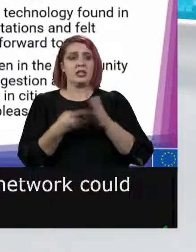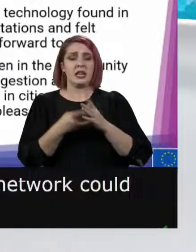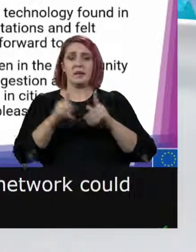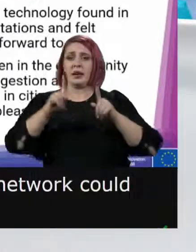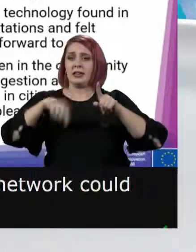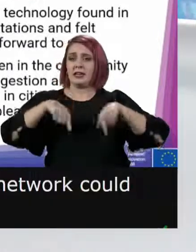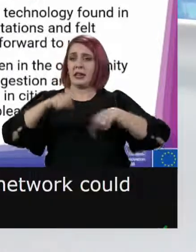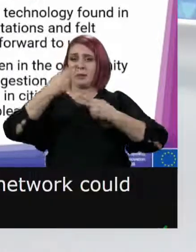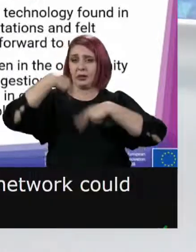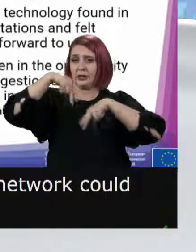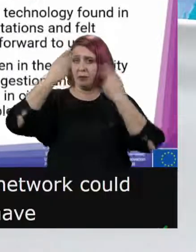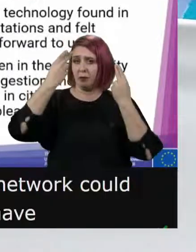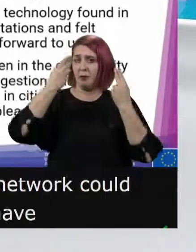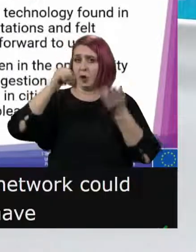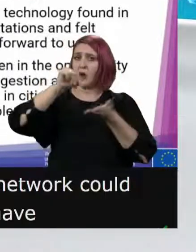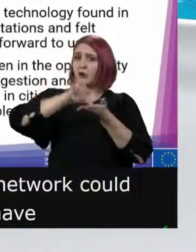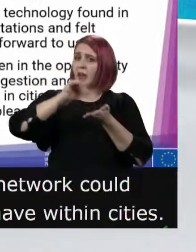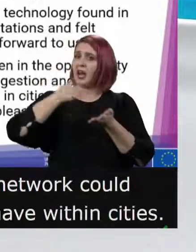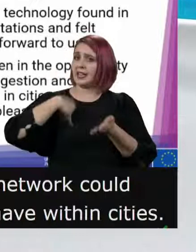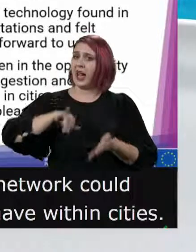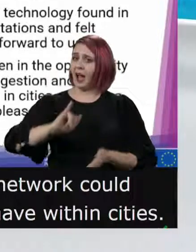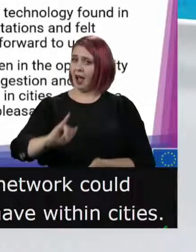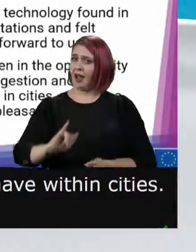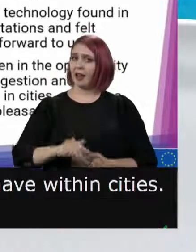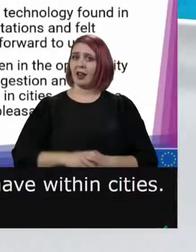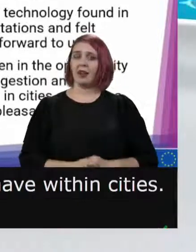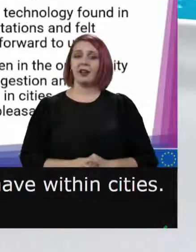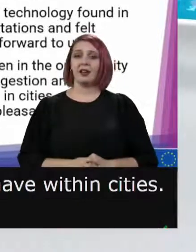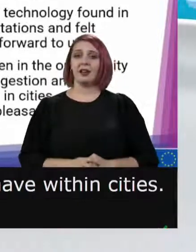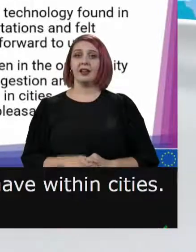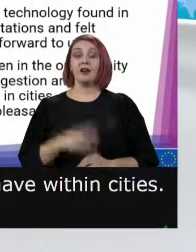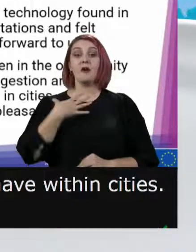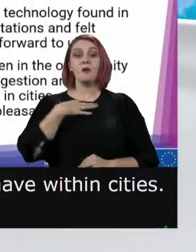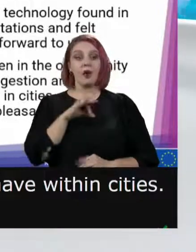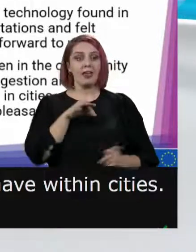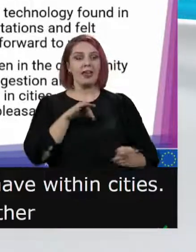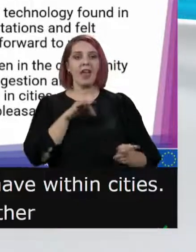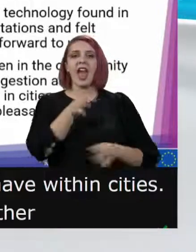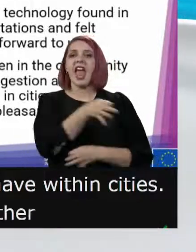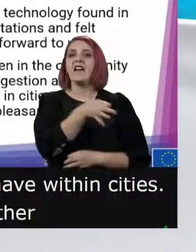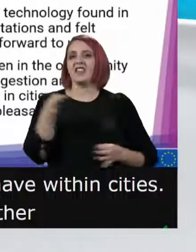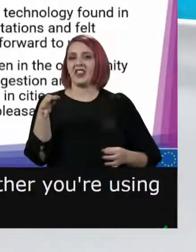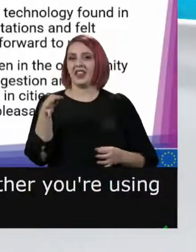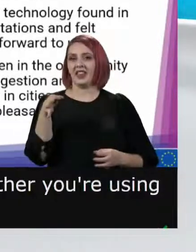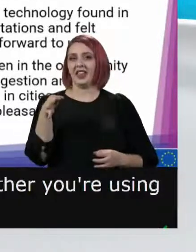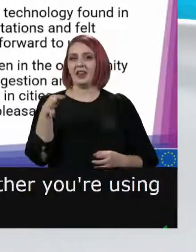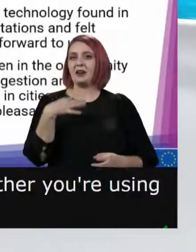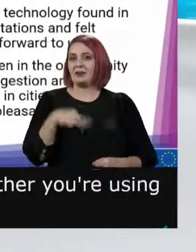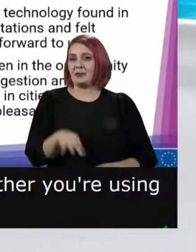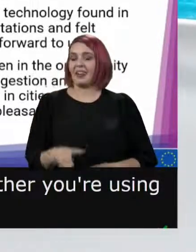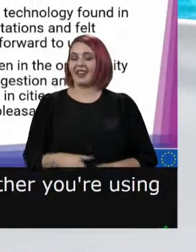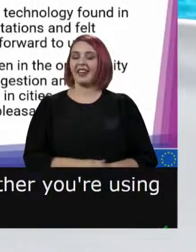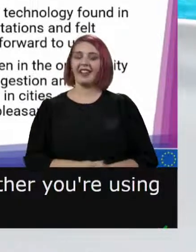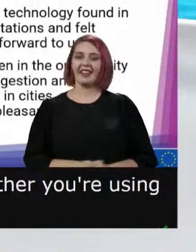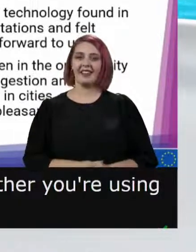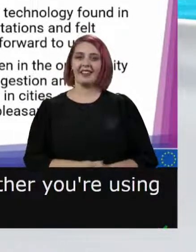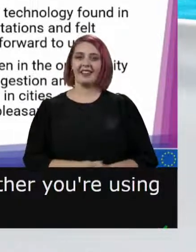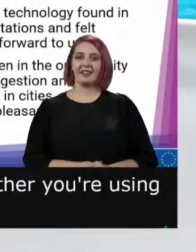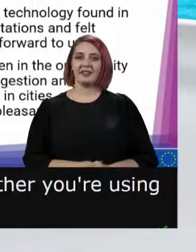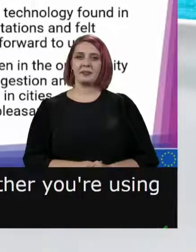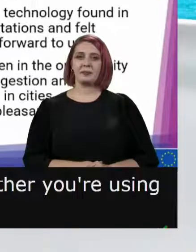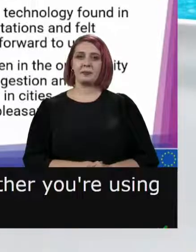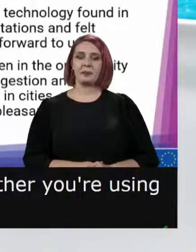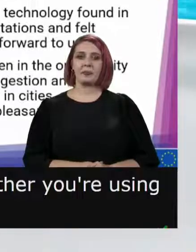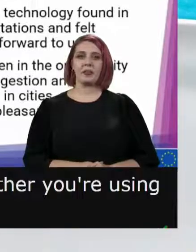It also would be very effective regardless of whether you're using a wheelchair or other form of mobility aid, or whether or not you're able